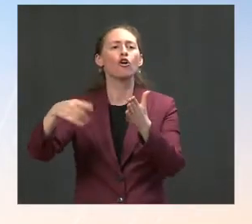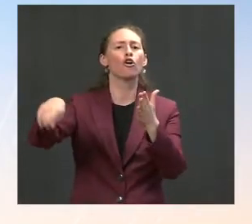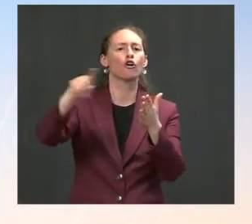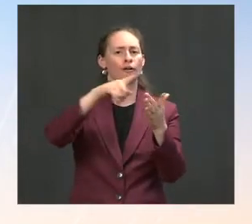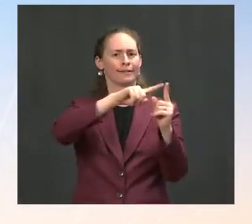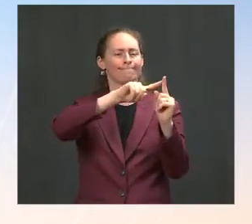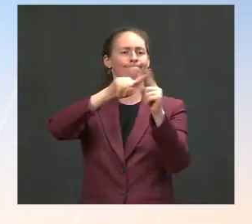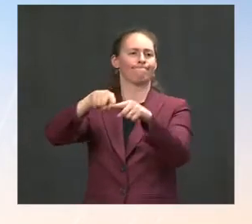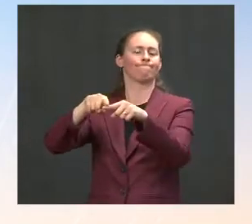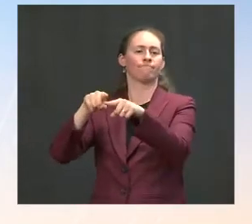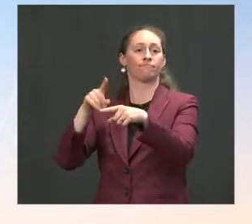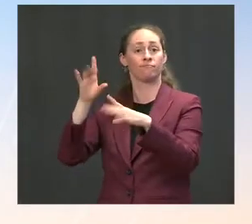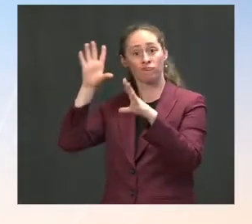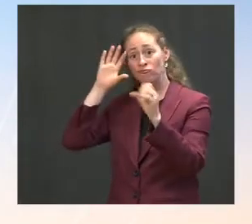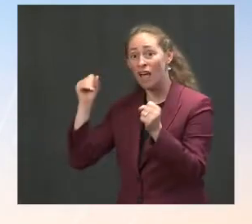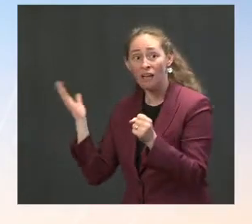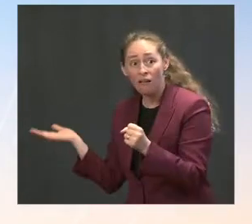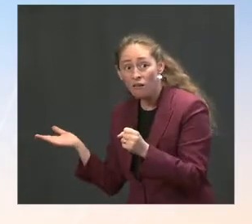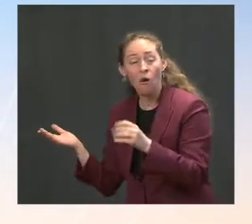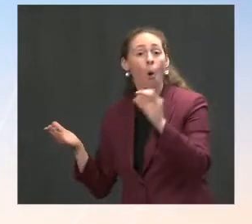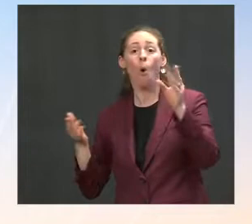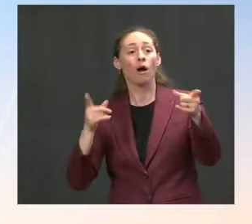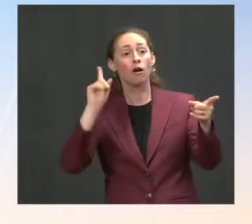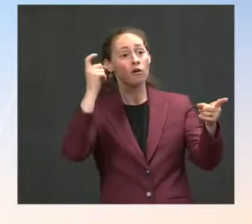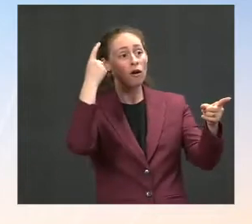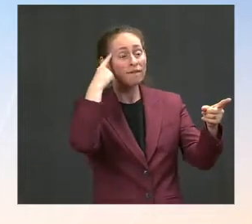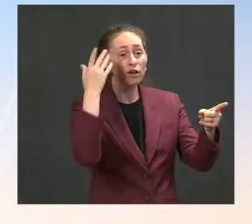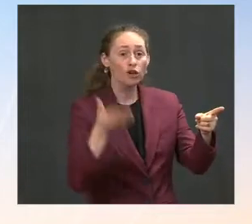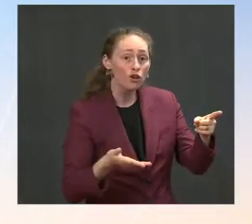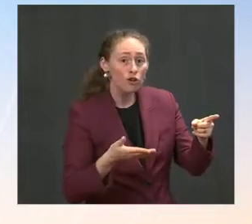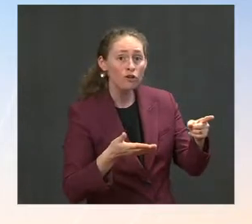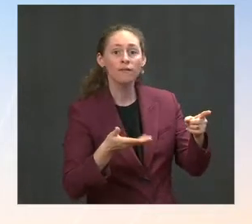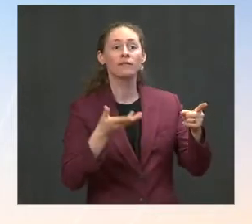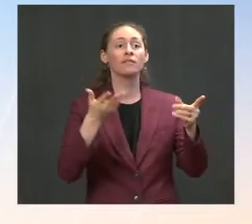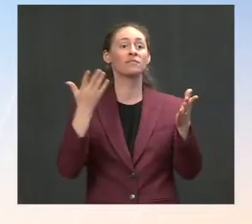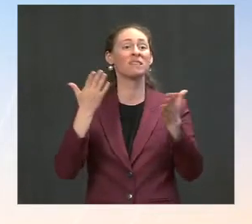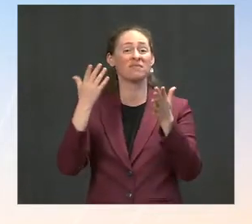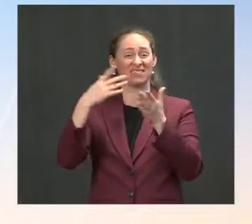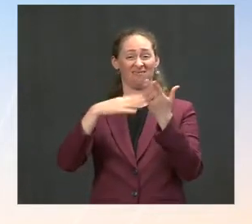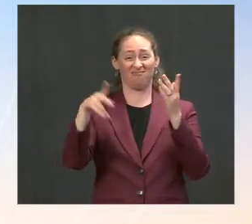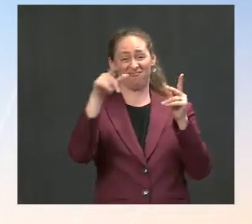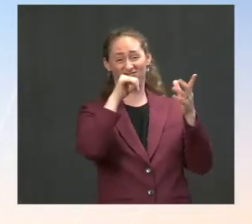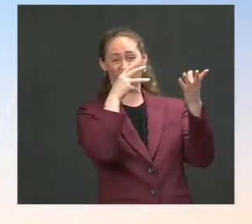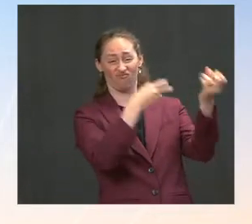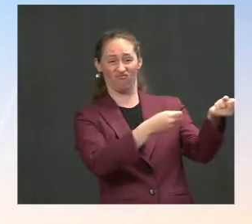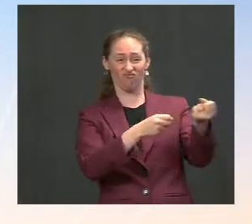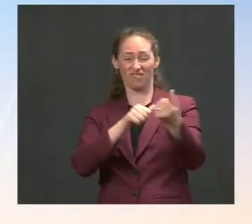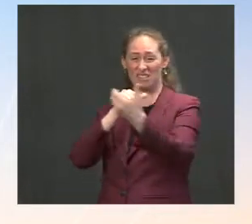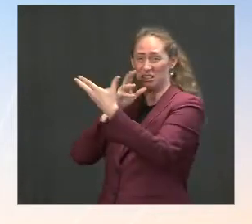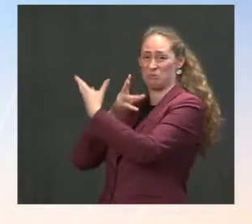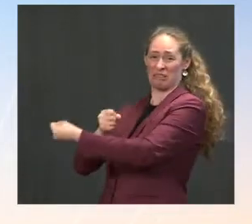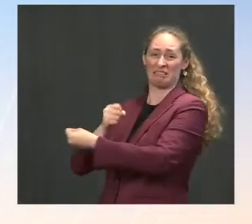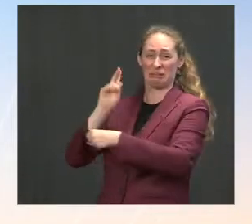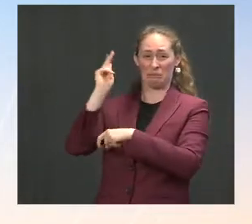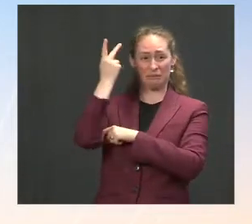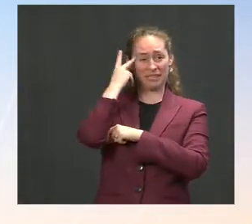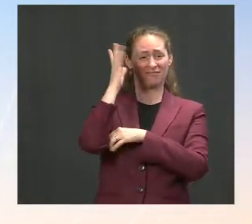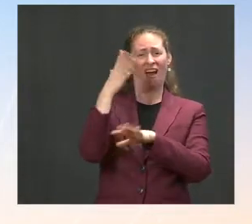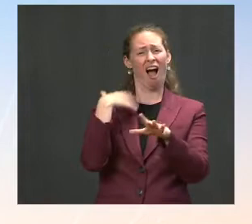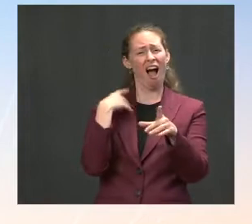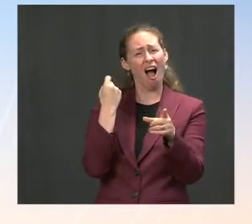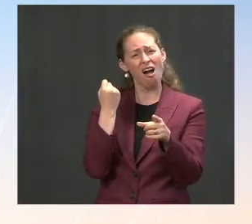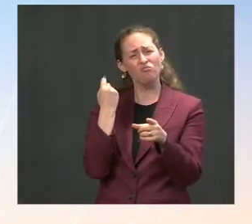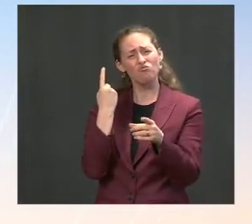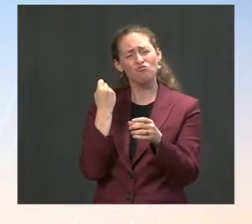United States or the governor, sometimes those aren't the people you trust. Sometimes that is too political or partisan for people. We understand that. That's why